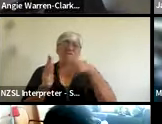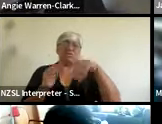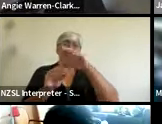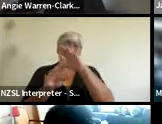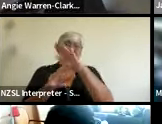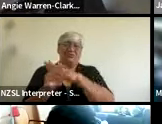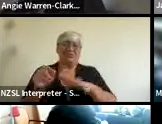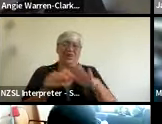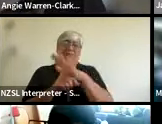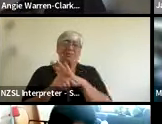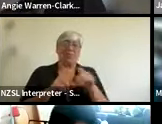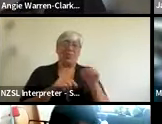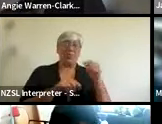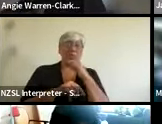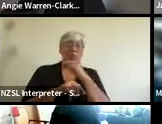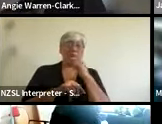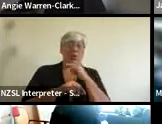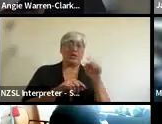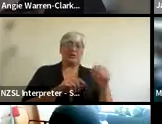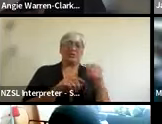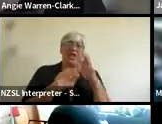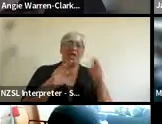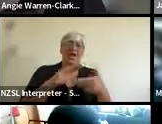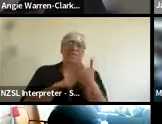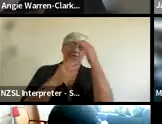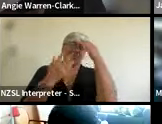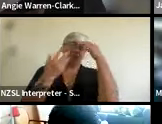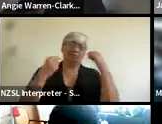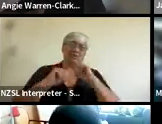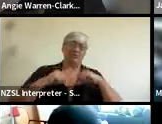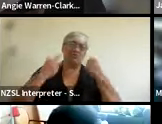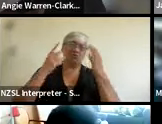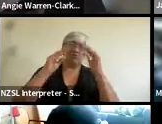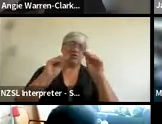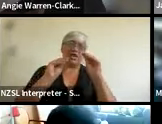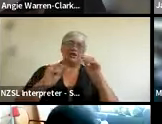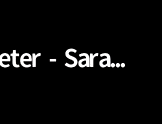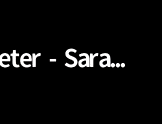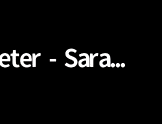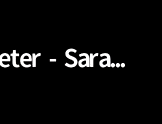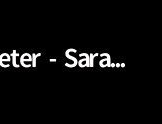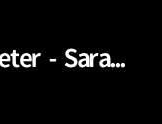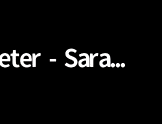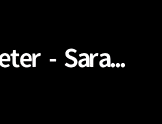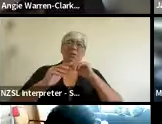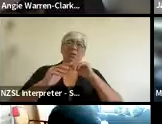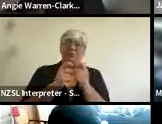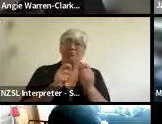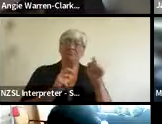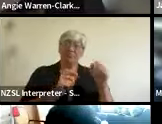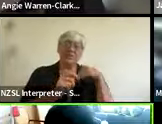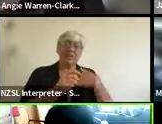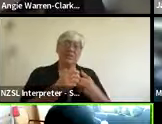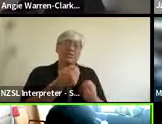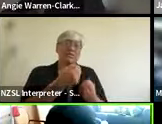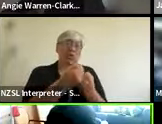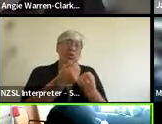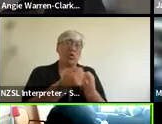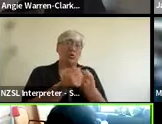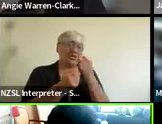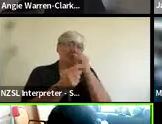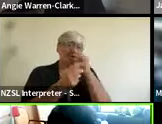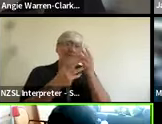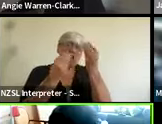boy is on the caseload of the Ministry of Education behaviour team. The boy needs support to learn strategies